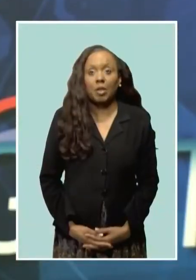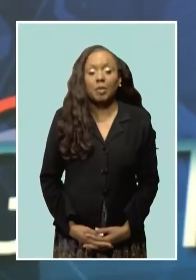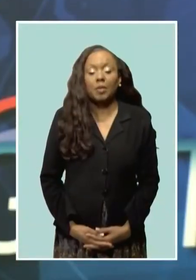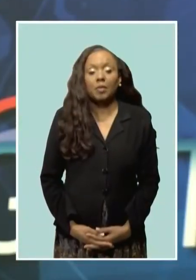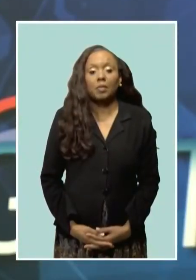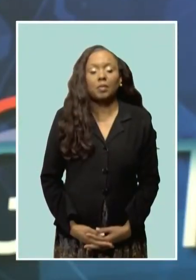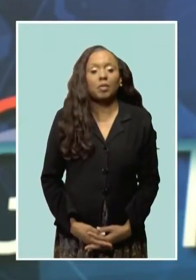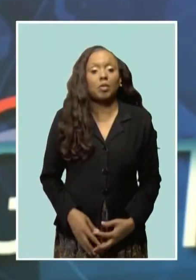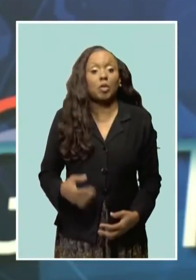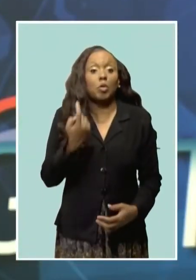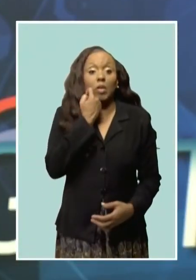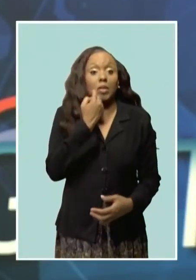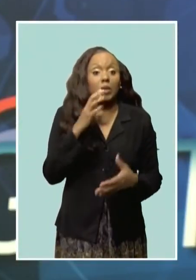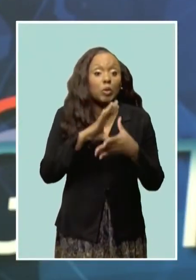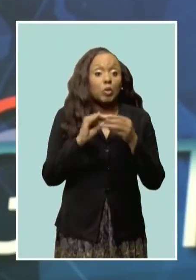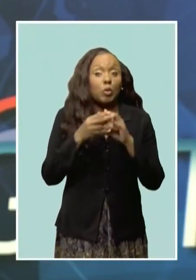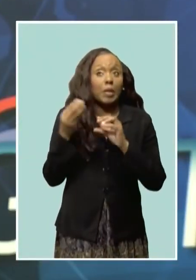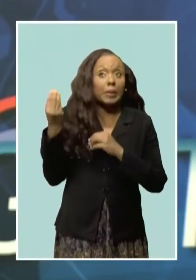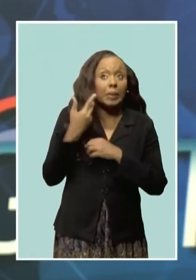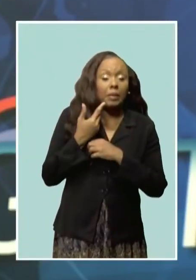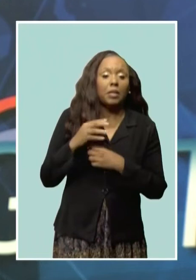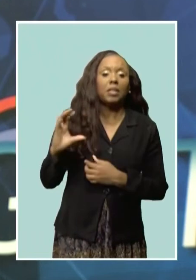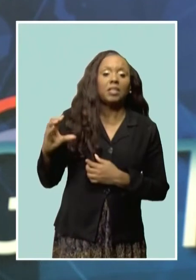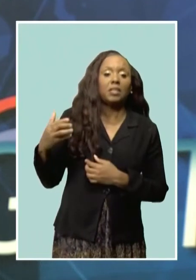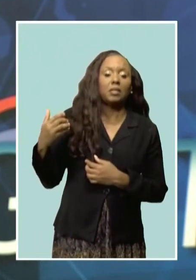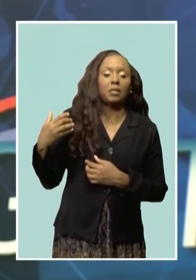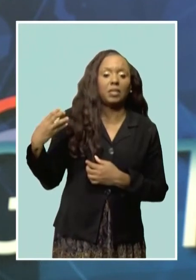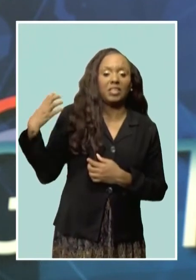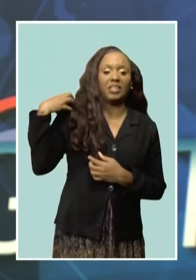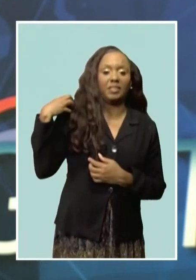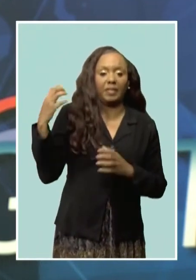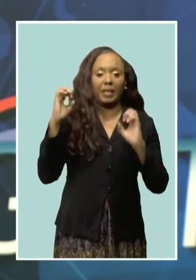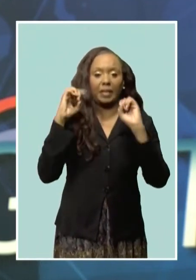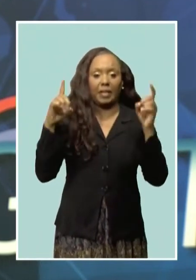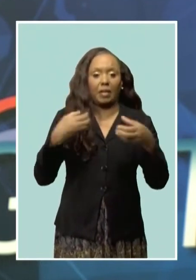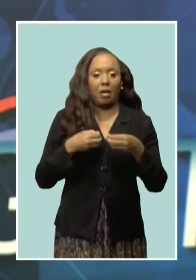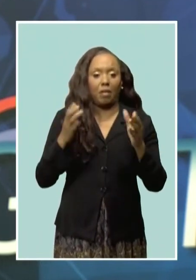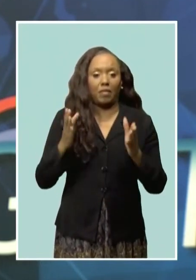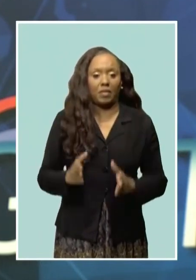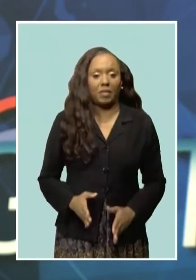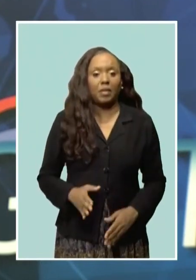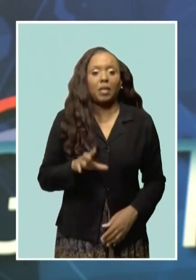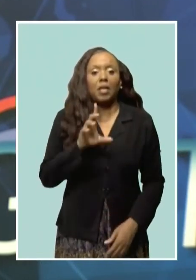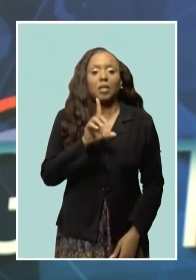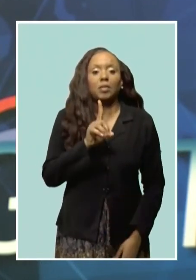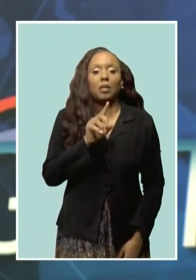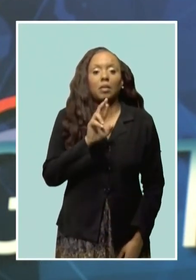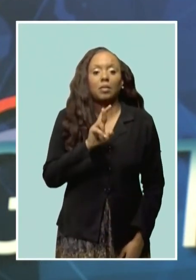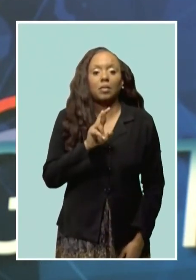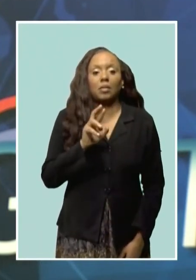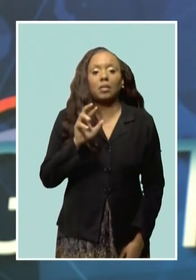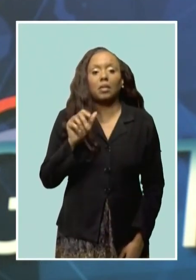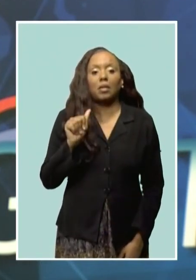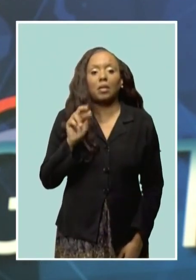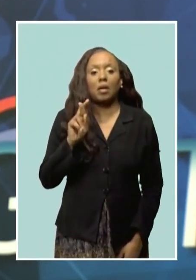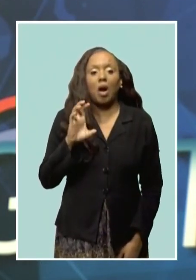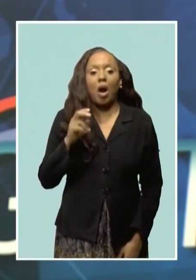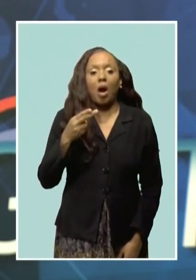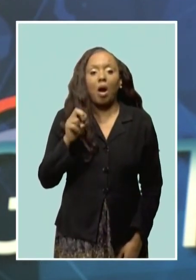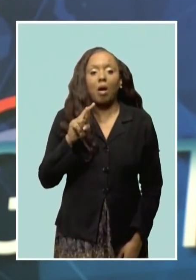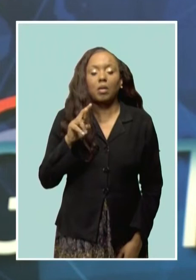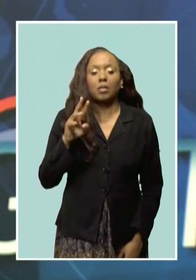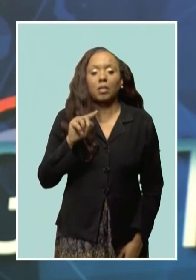Well, this just into us. The Chief Education Officer, Dr. Ramona Archer-Bradshaw, is tonight responding to reports that